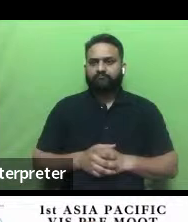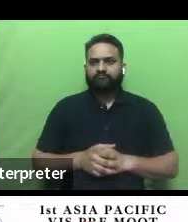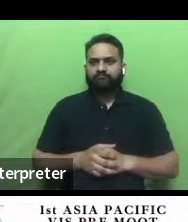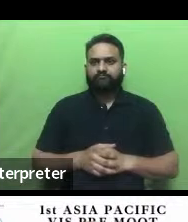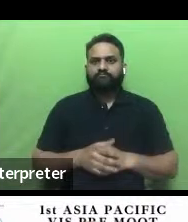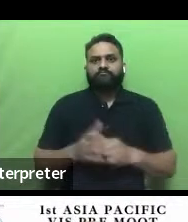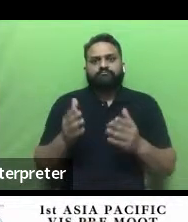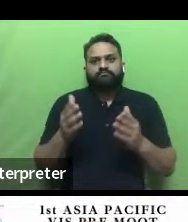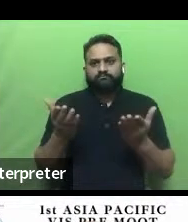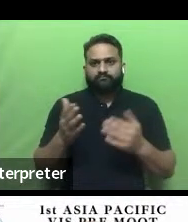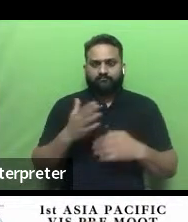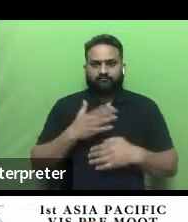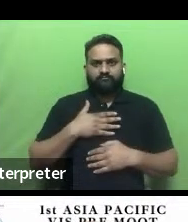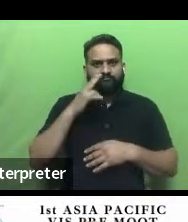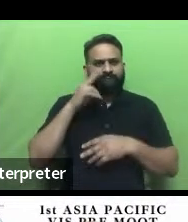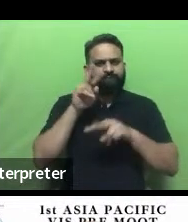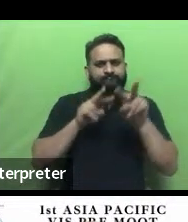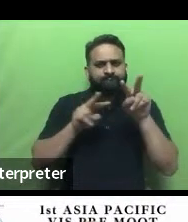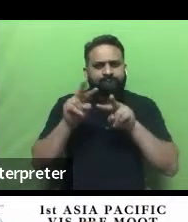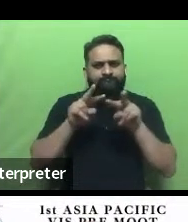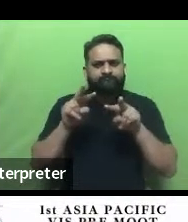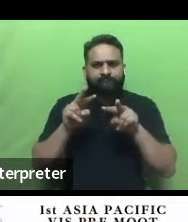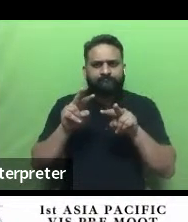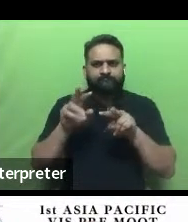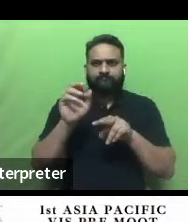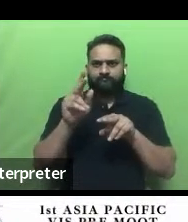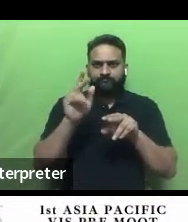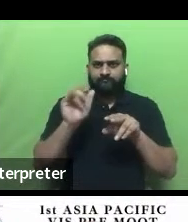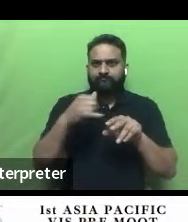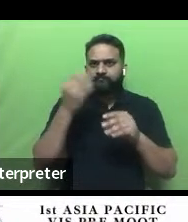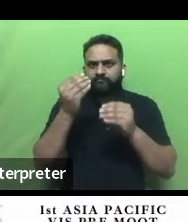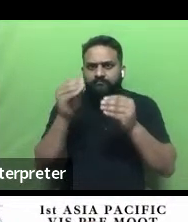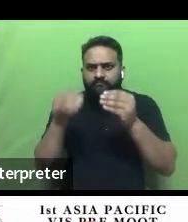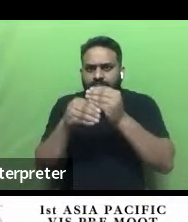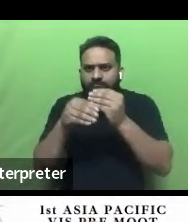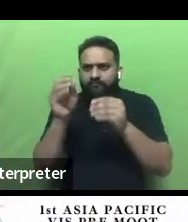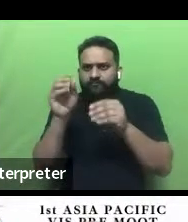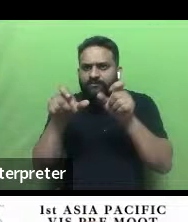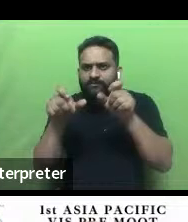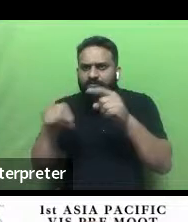So I'm looking for, okay, I now see some oralists.